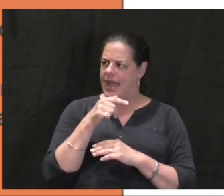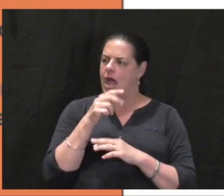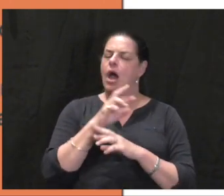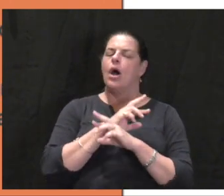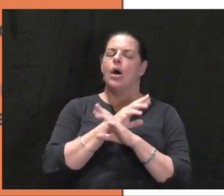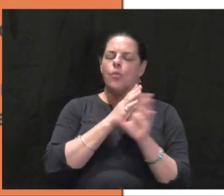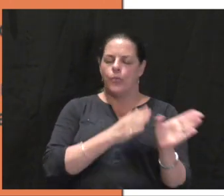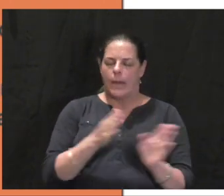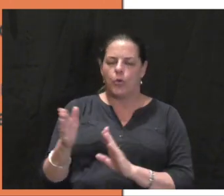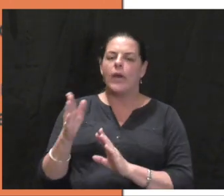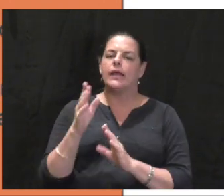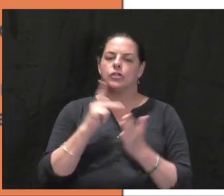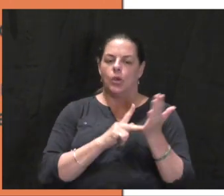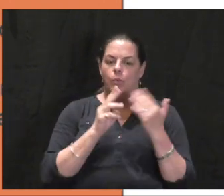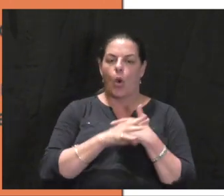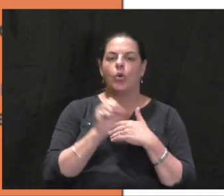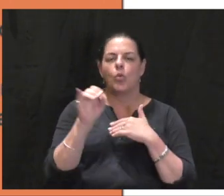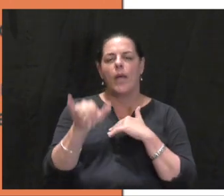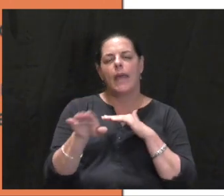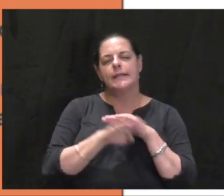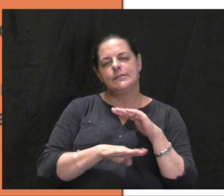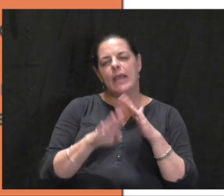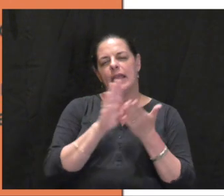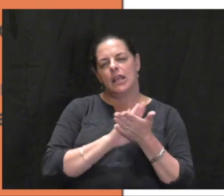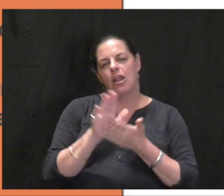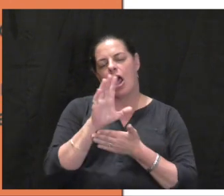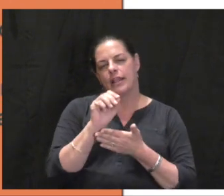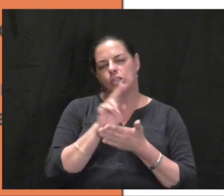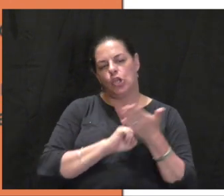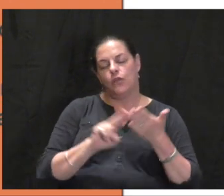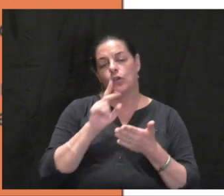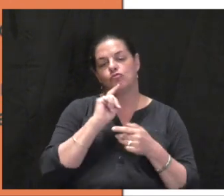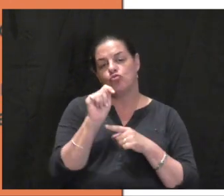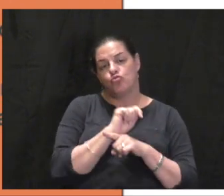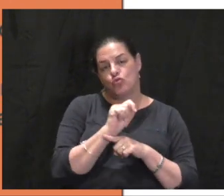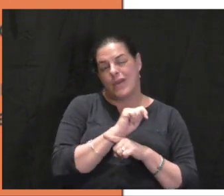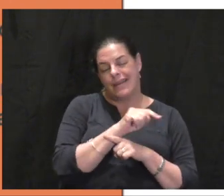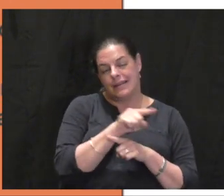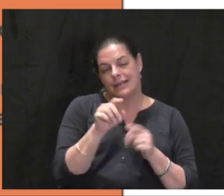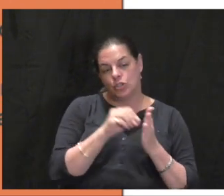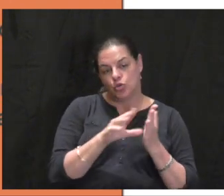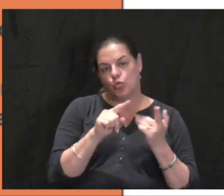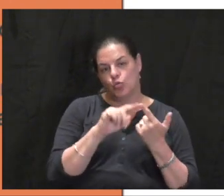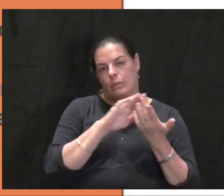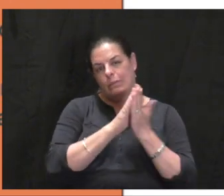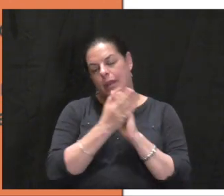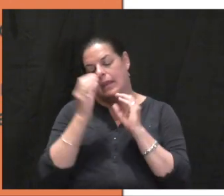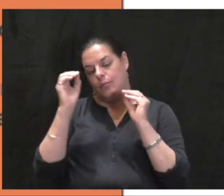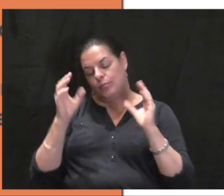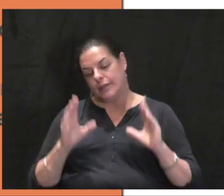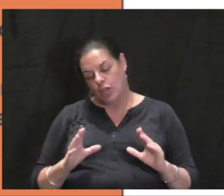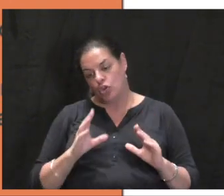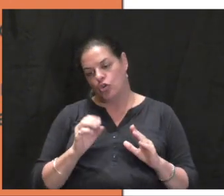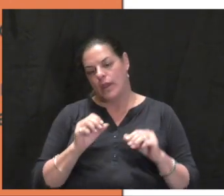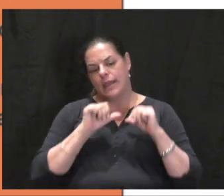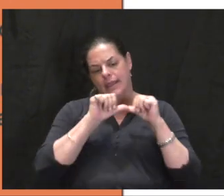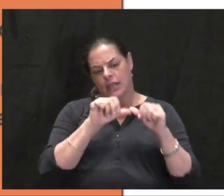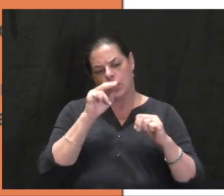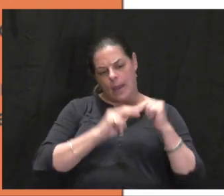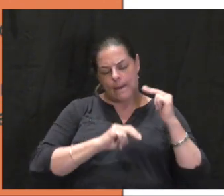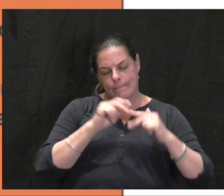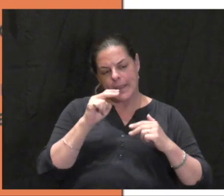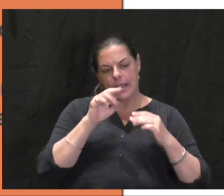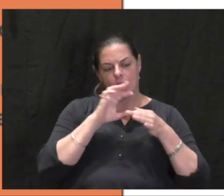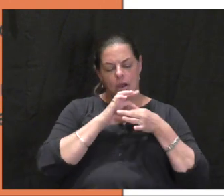continuing to cast our net a little further out beyond just our local East Tennessee region, but into other states and further out across